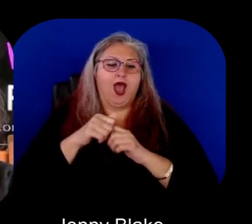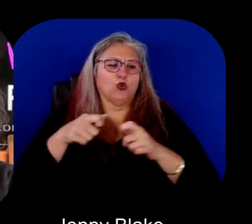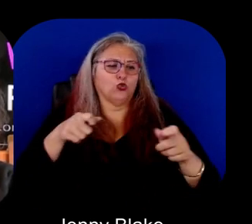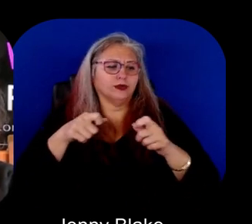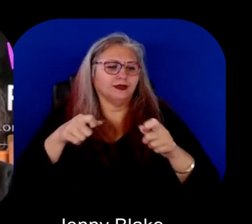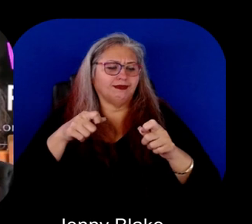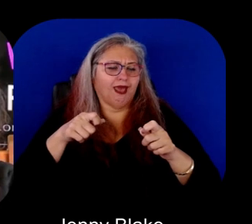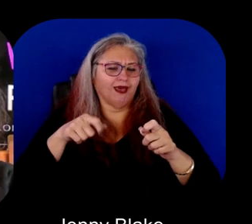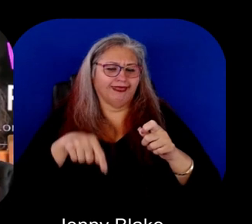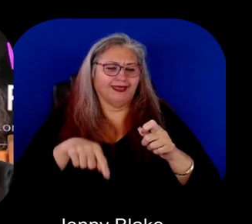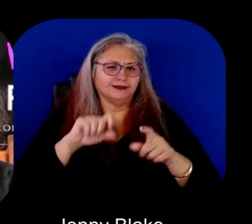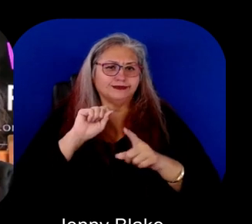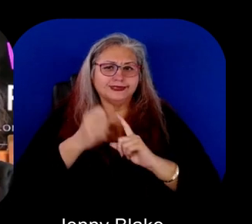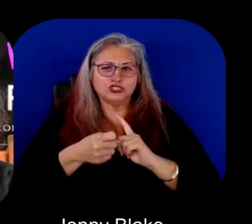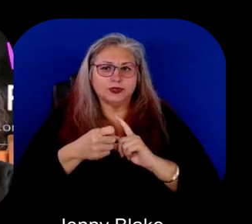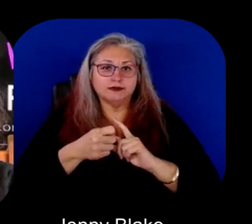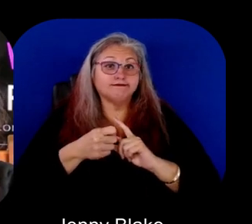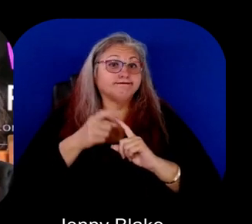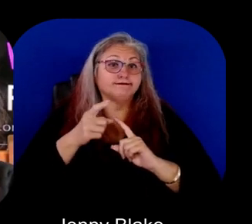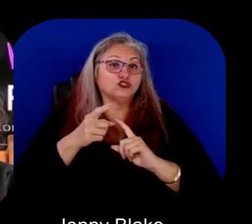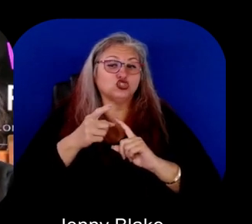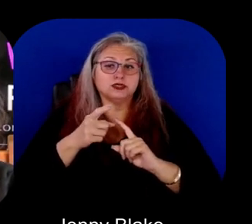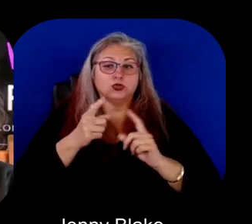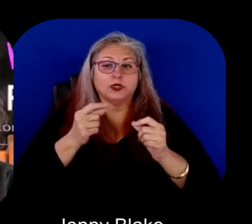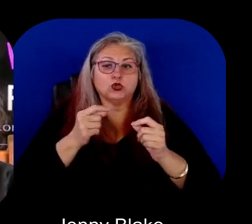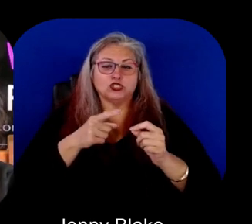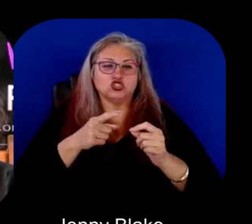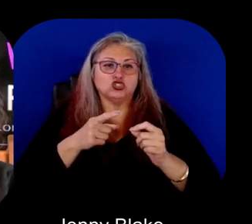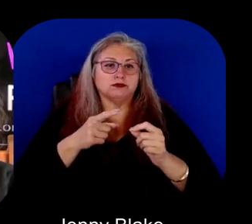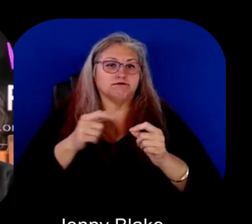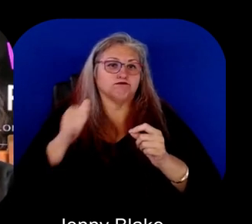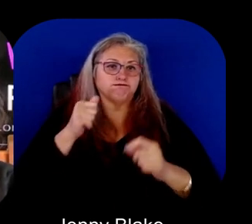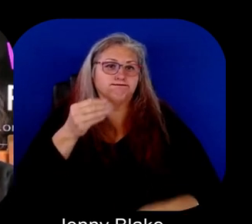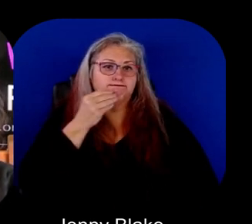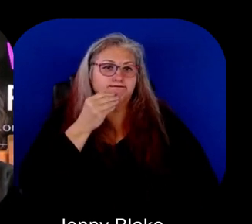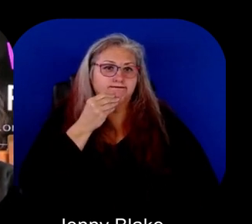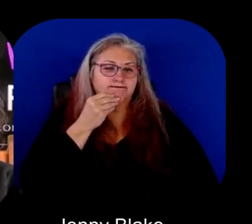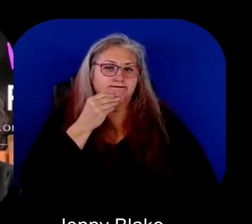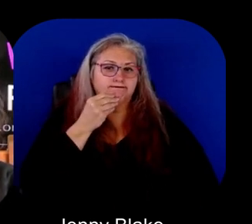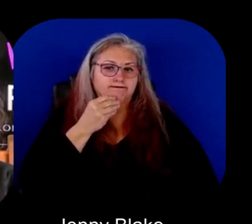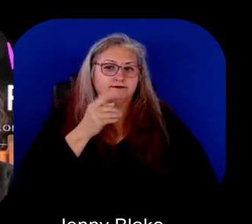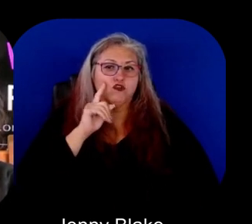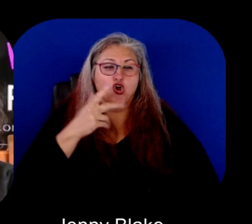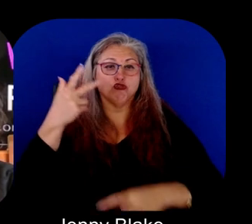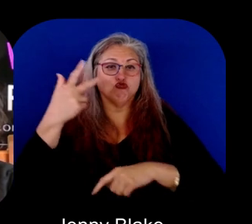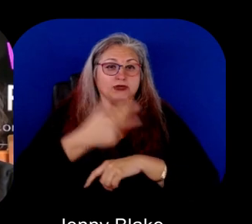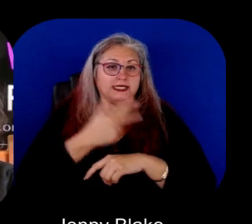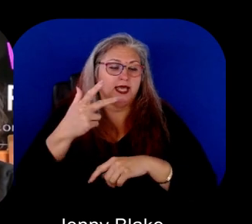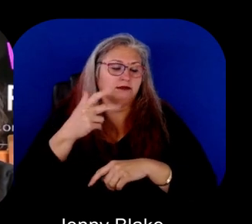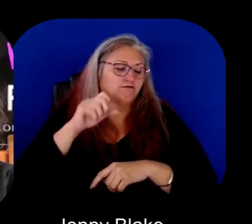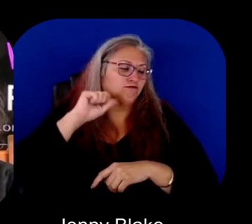with this was she went on a hunger strike for